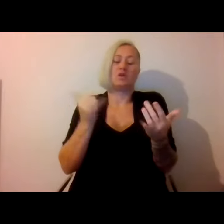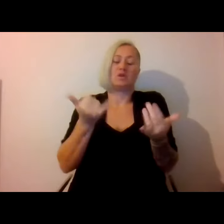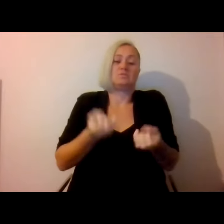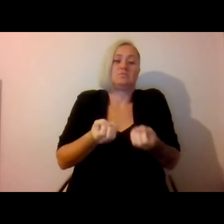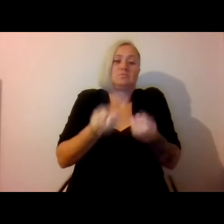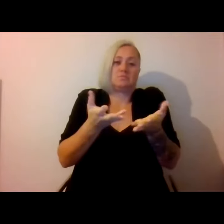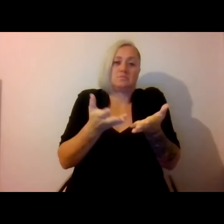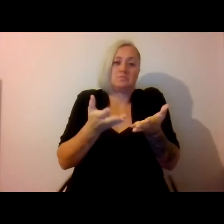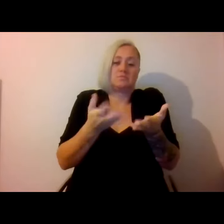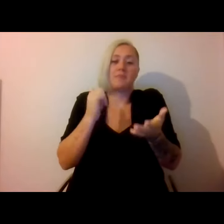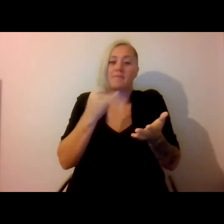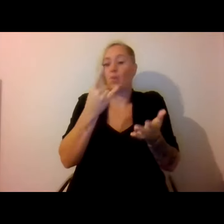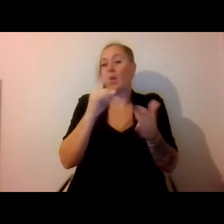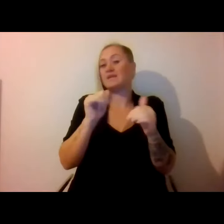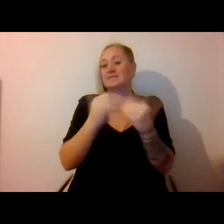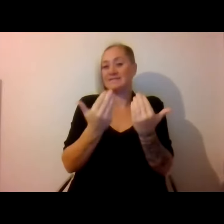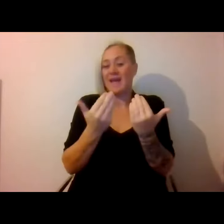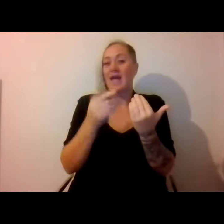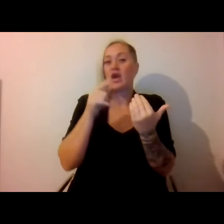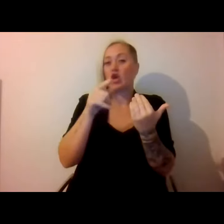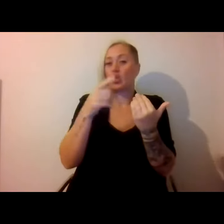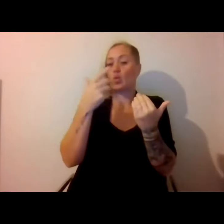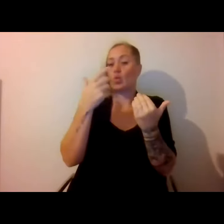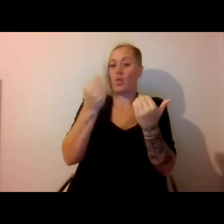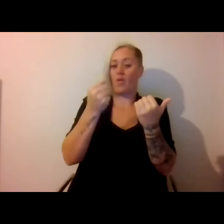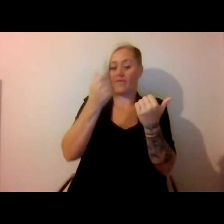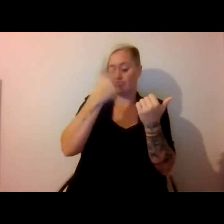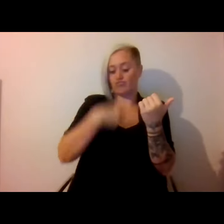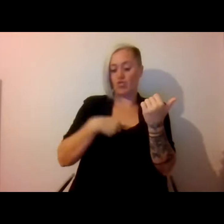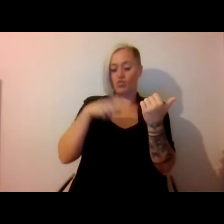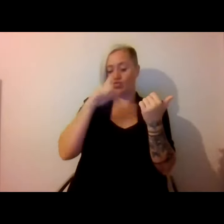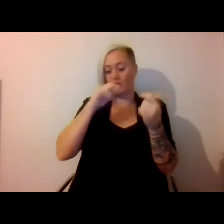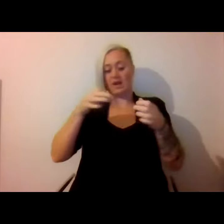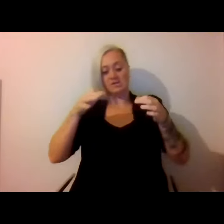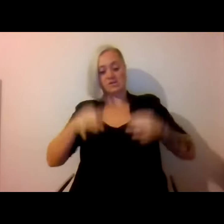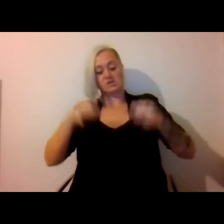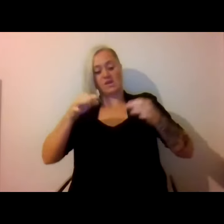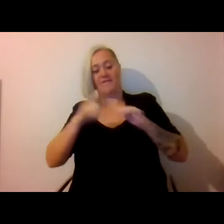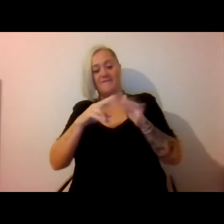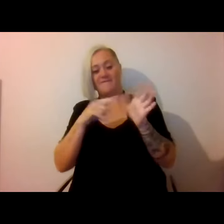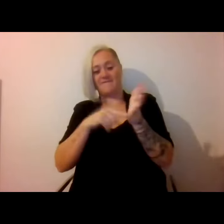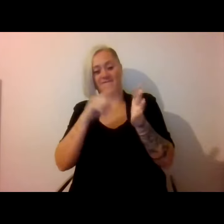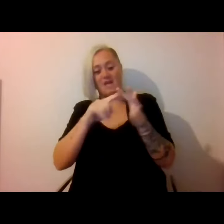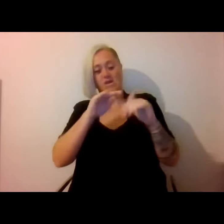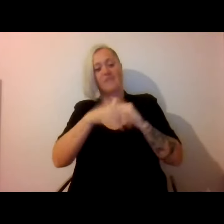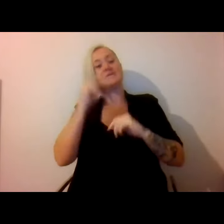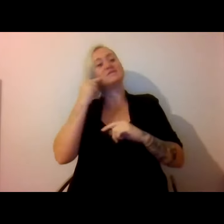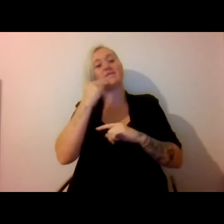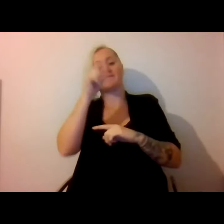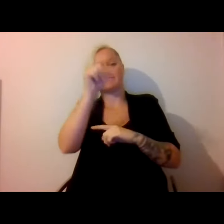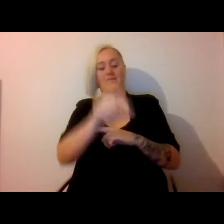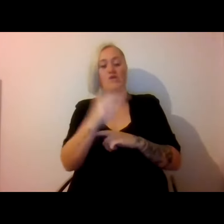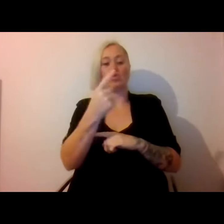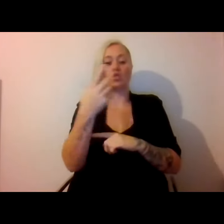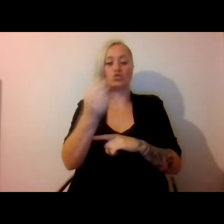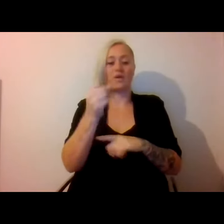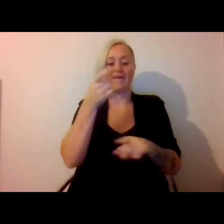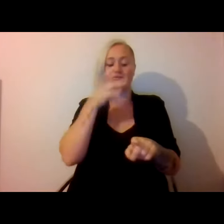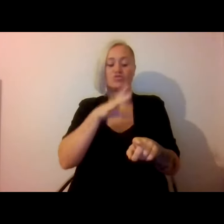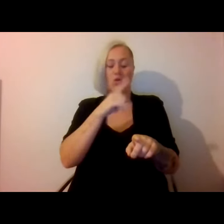you will have a say and you will decide the fate of a parent who should have their child diagnosed with hearing